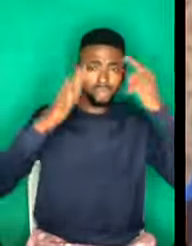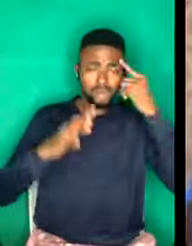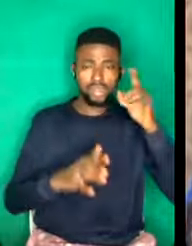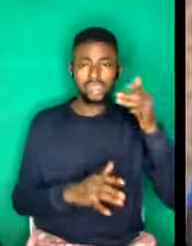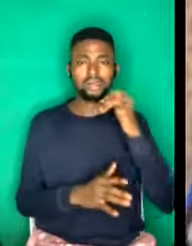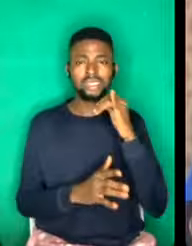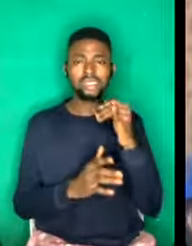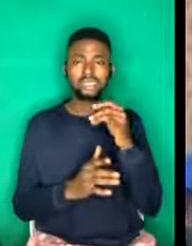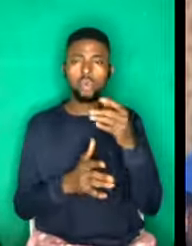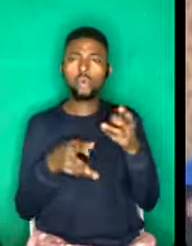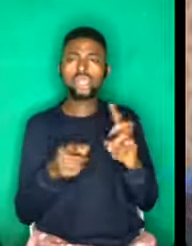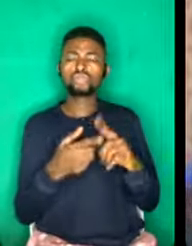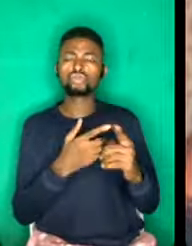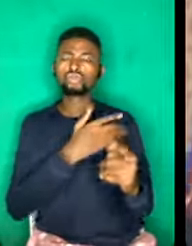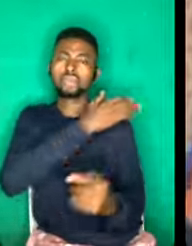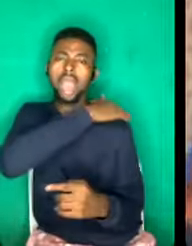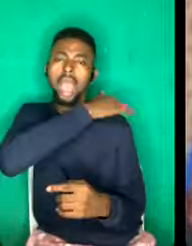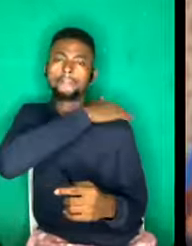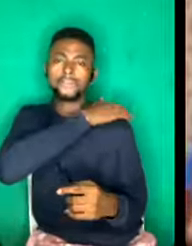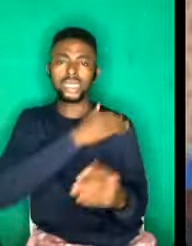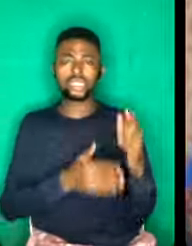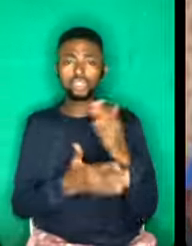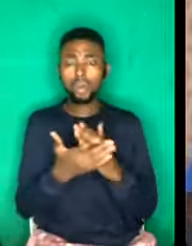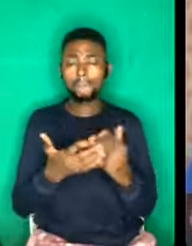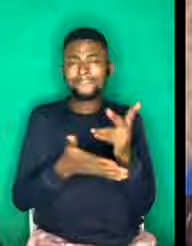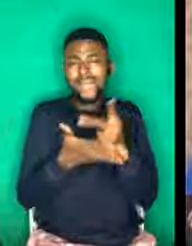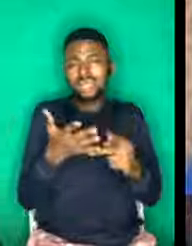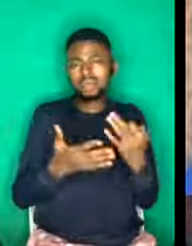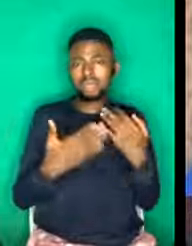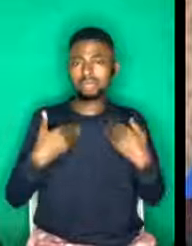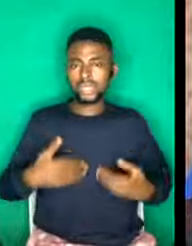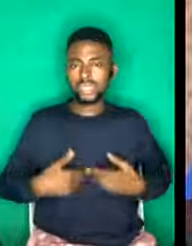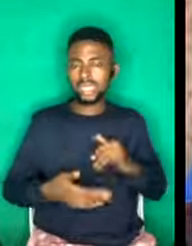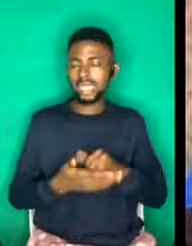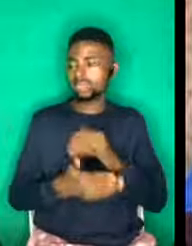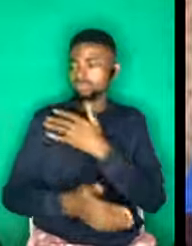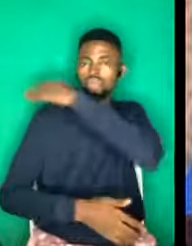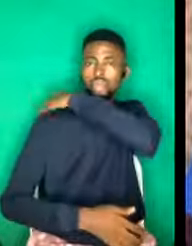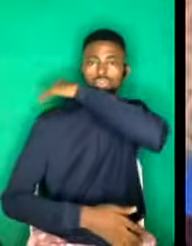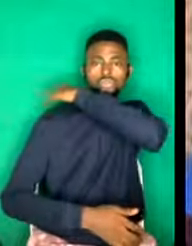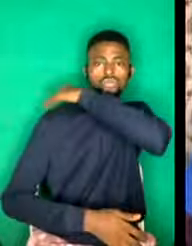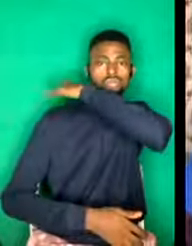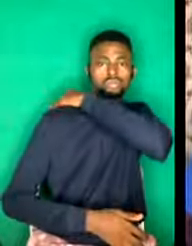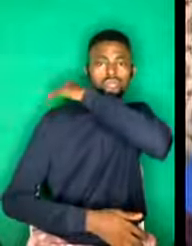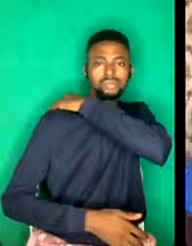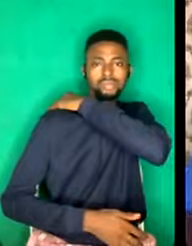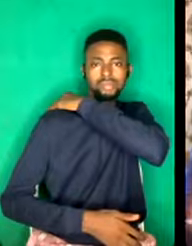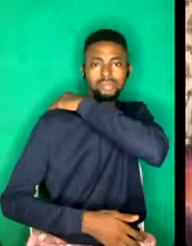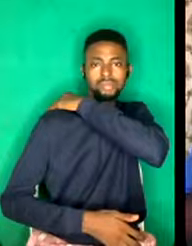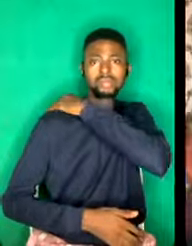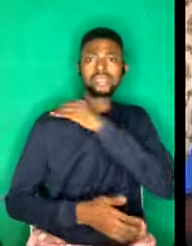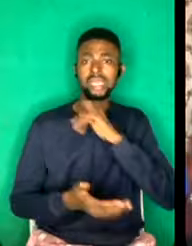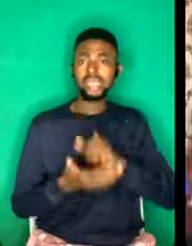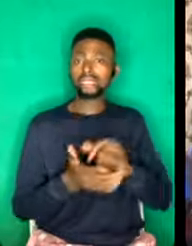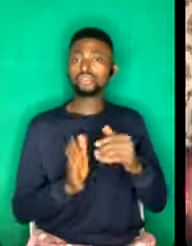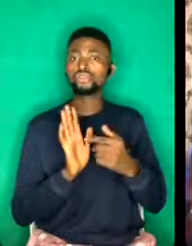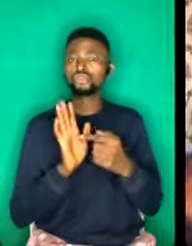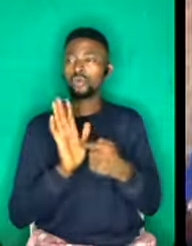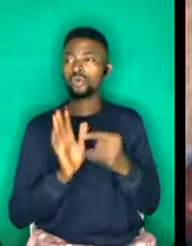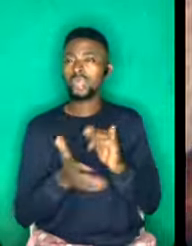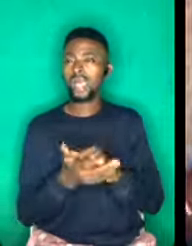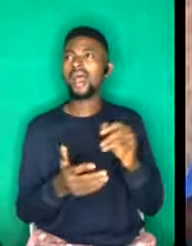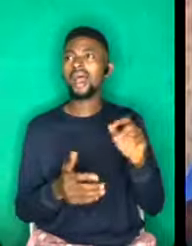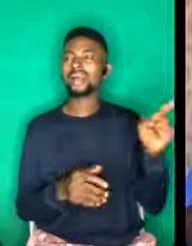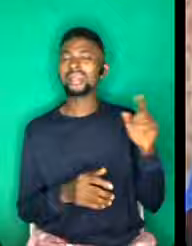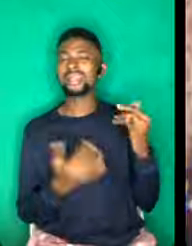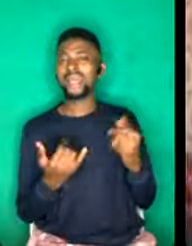a particular part of the body you touch several times that cheers them. Oh, they are cheering for you. Oh, they are laughing presently.